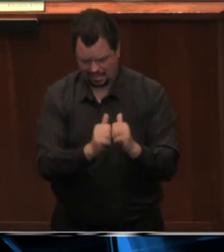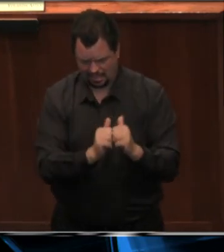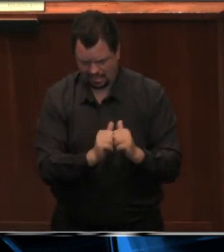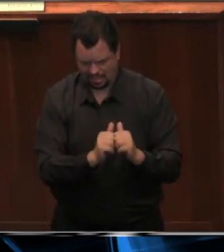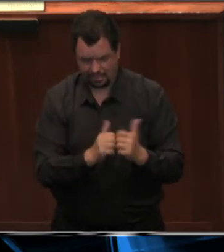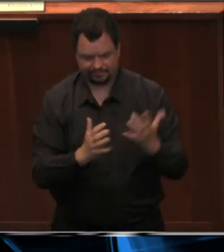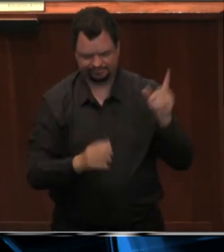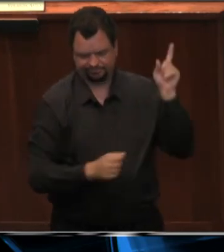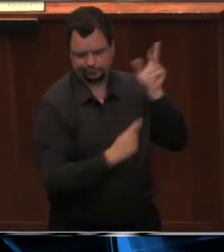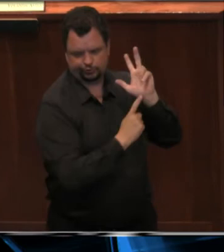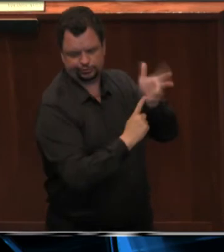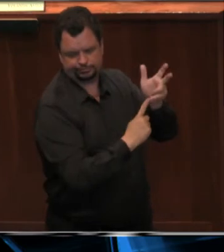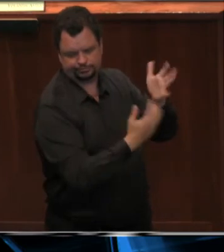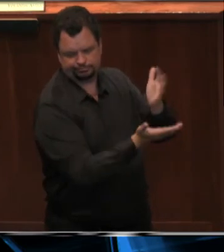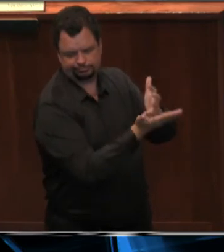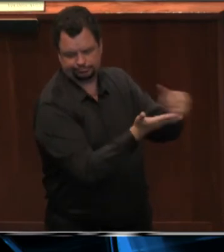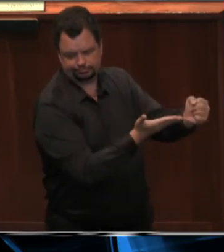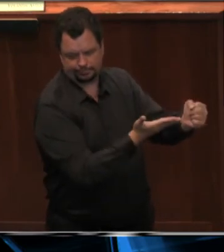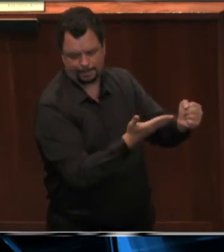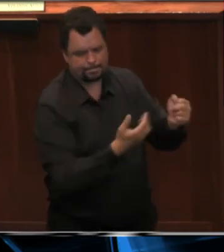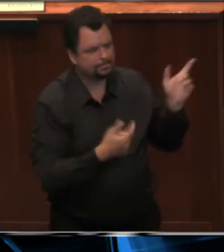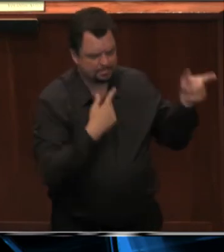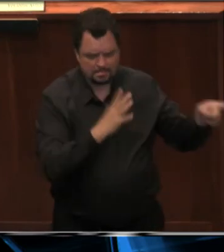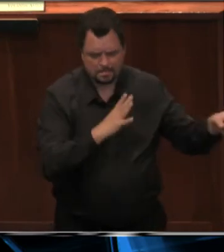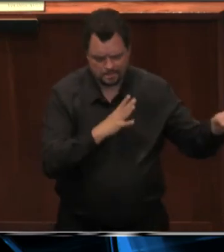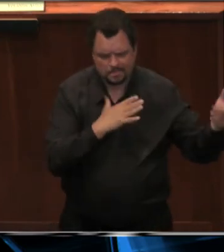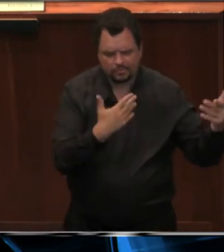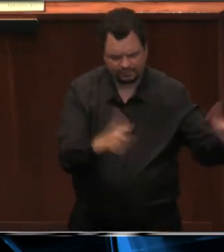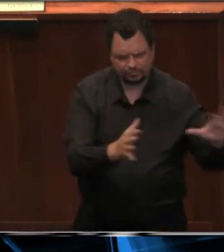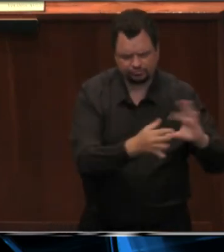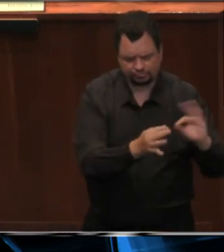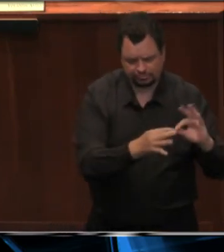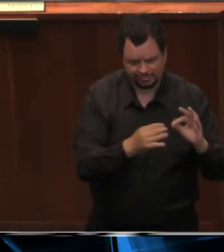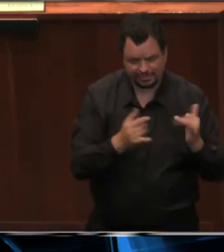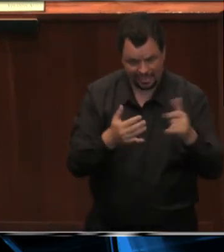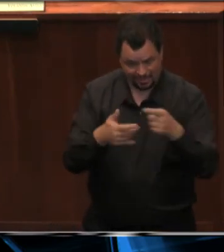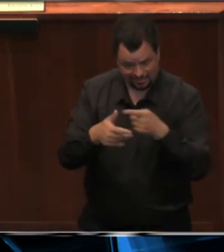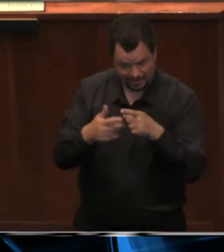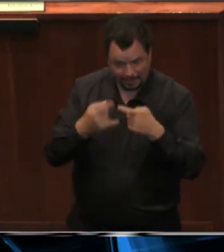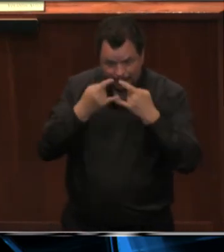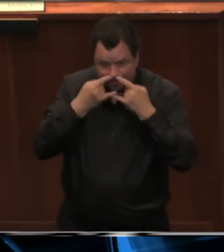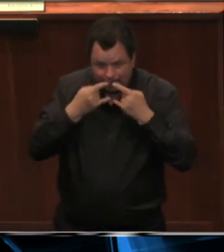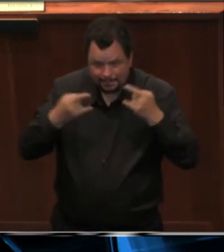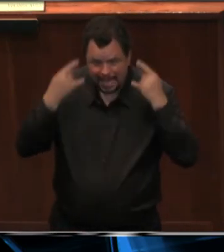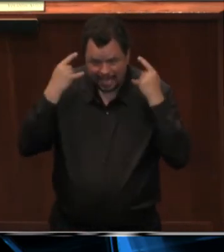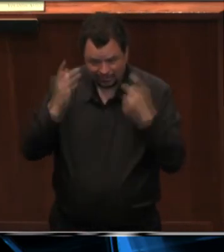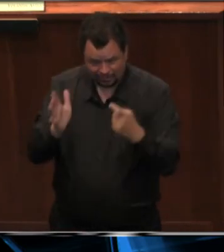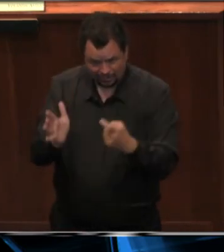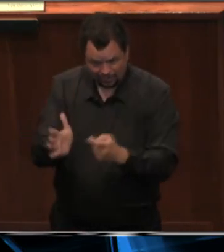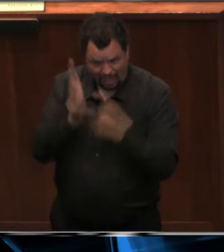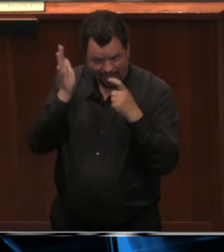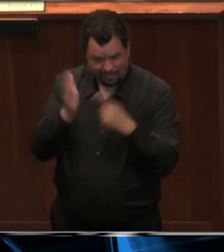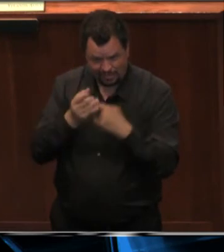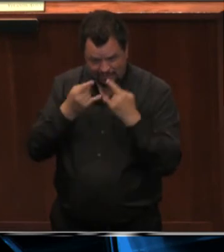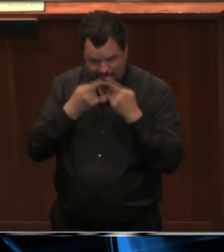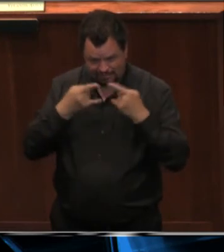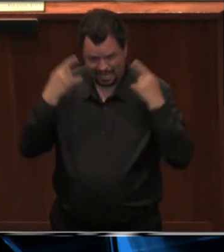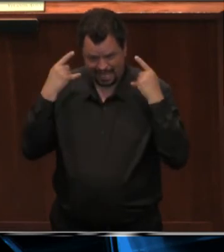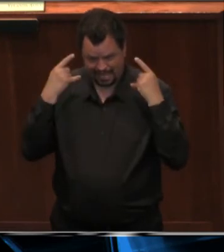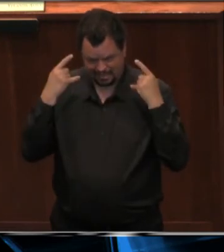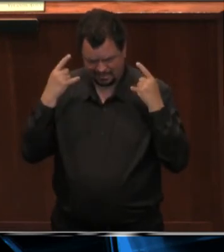Masks are mandated now, but once Governor Paulus' executive order expires, districts will be enforcing dress